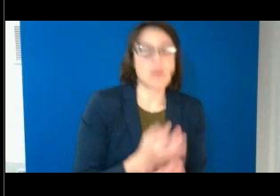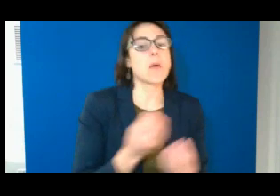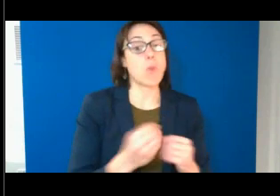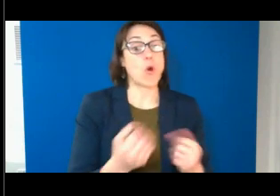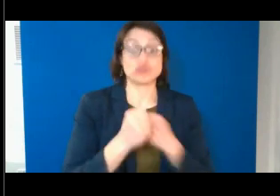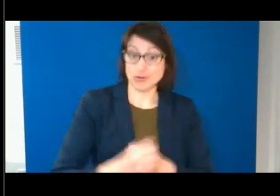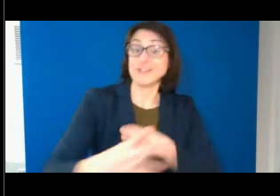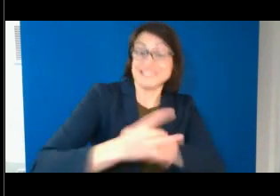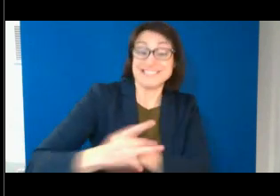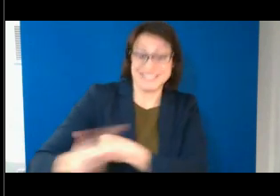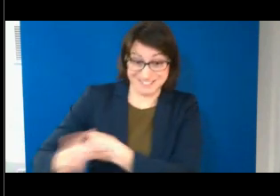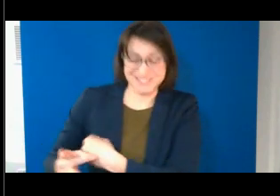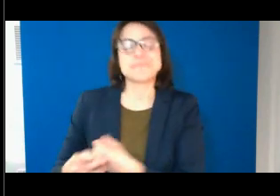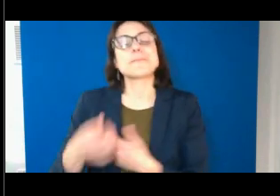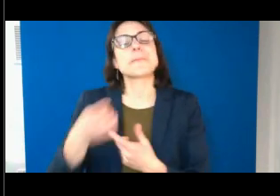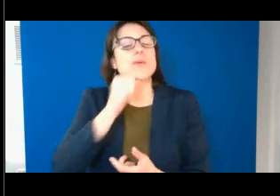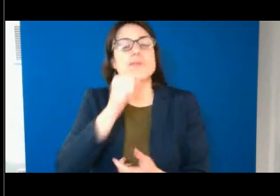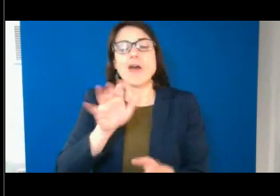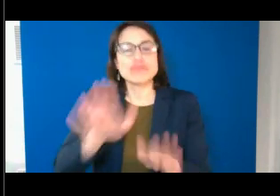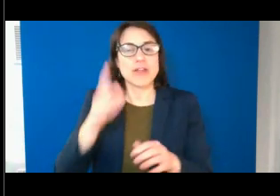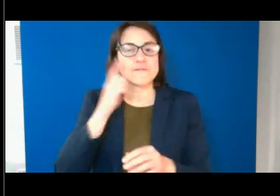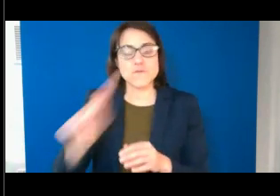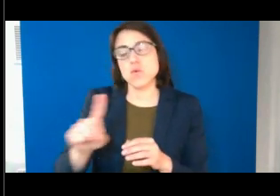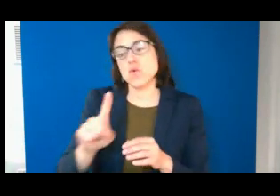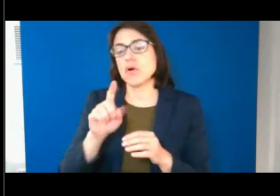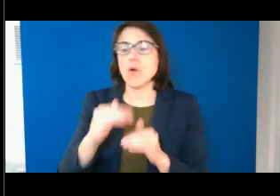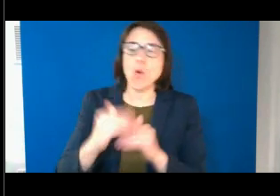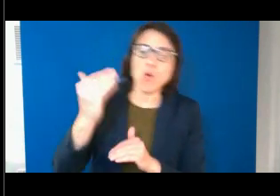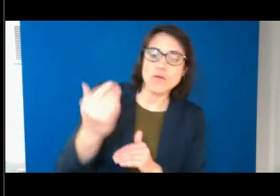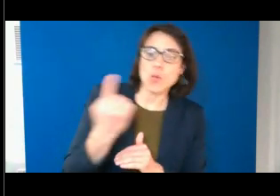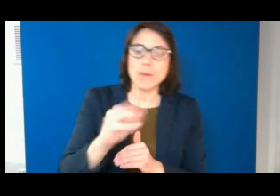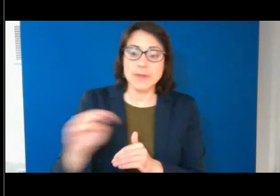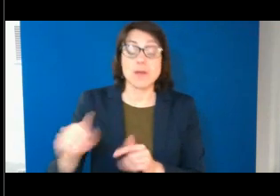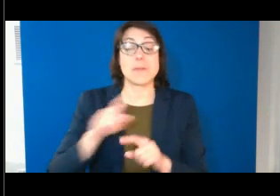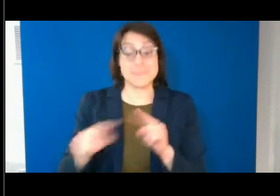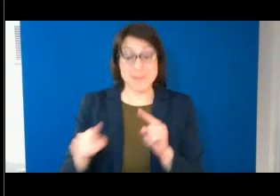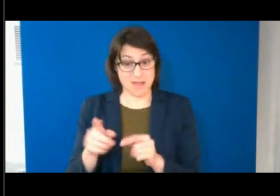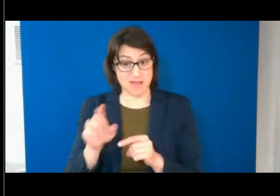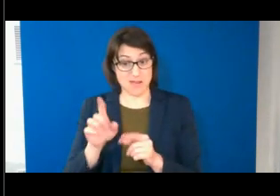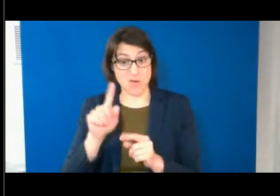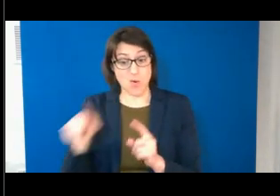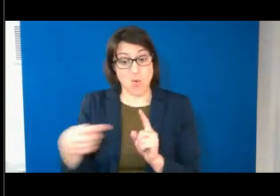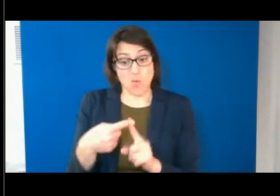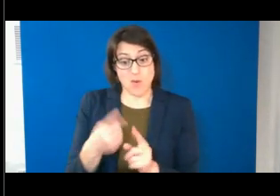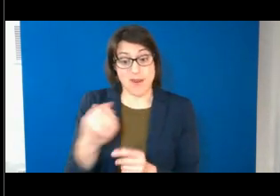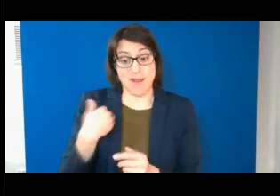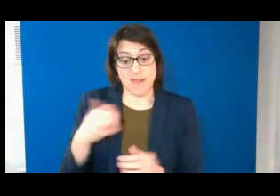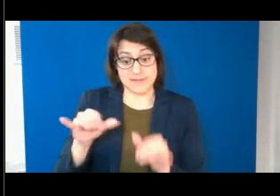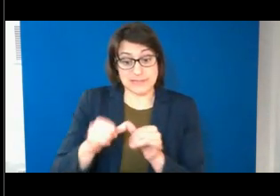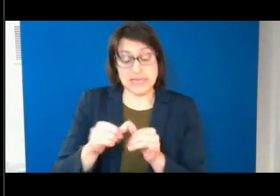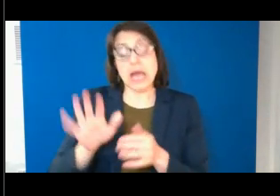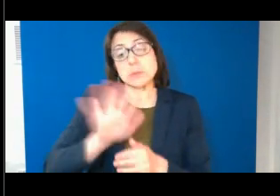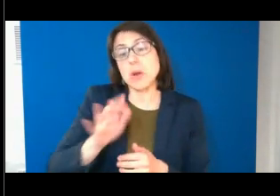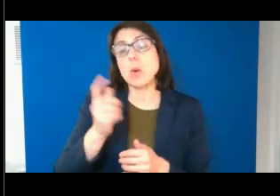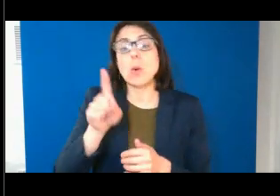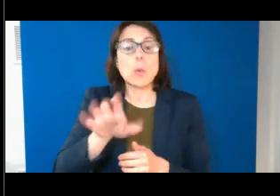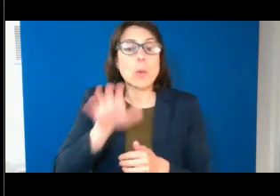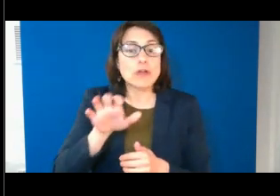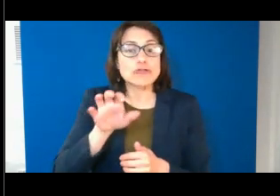a millimeter in size, when you get down to things that are around 100 microns or below, we start getting efficacies of 70% to 90% and